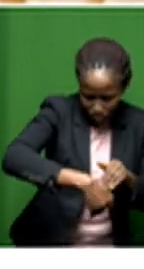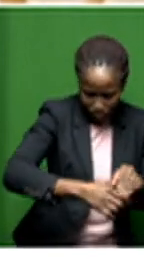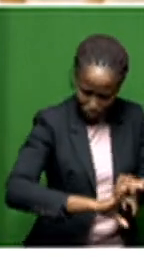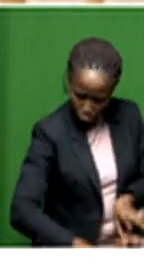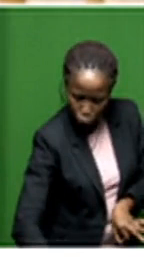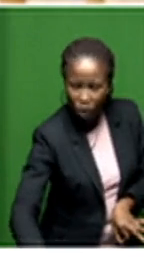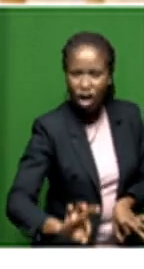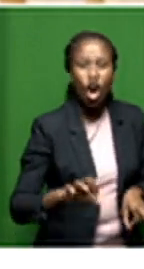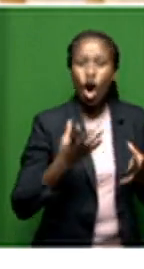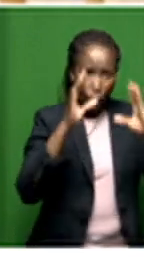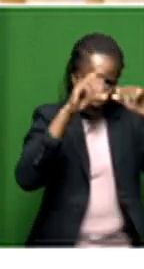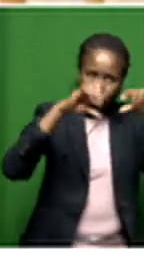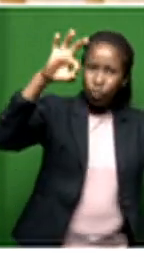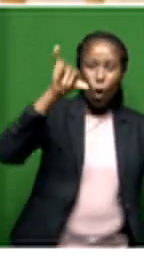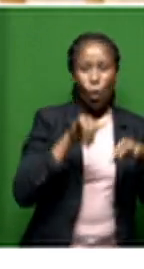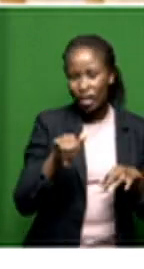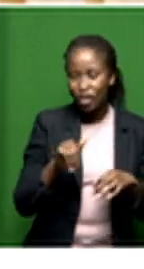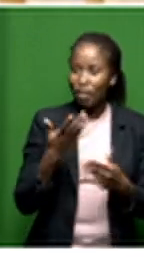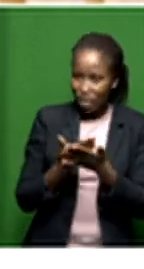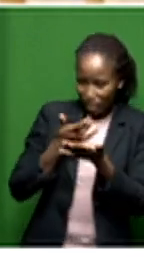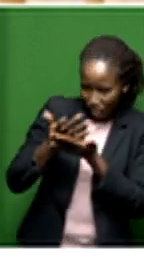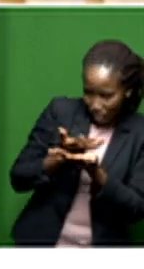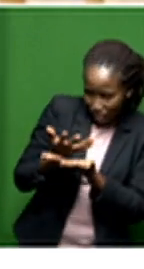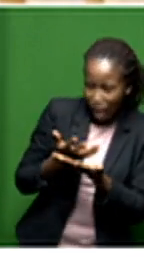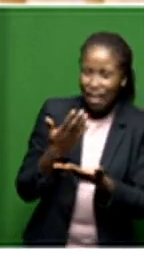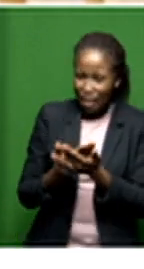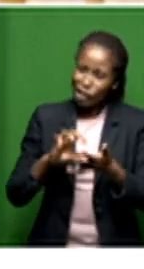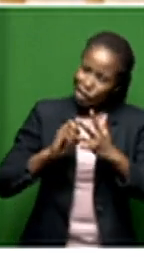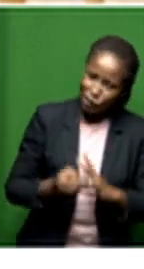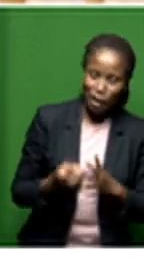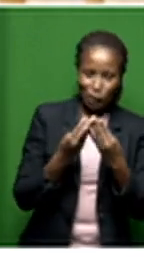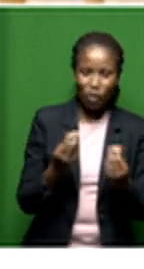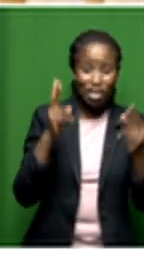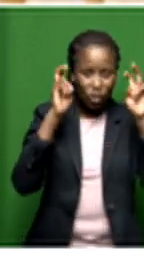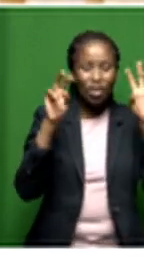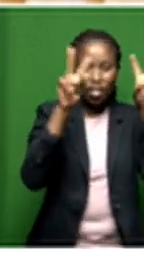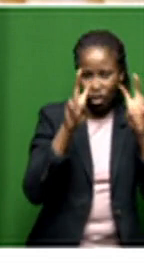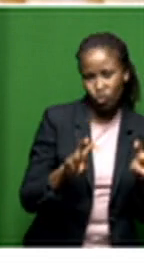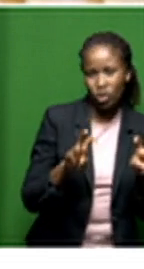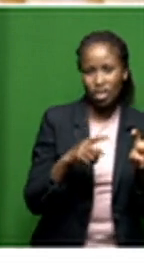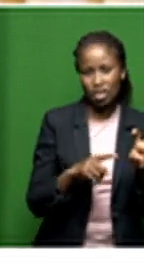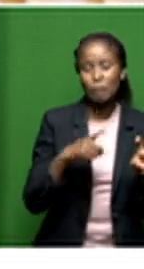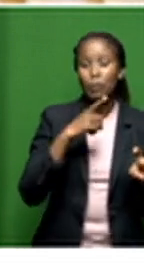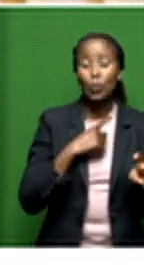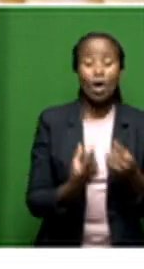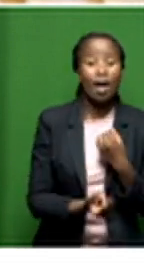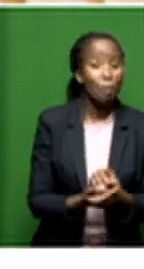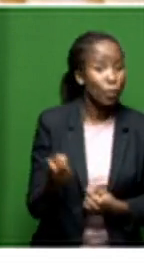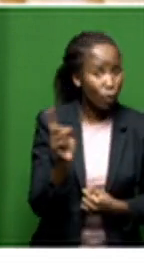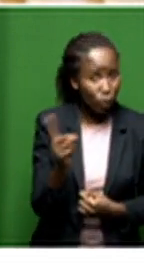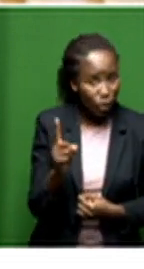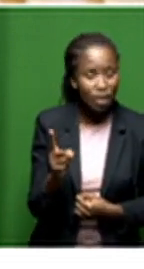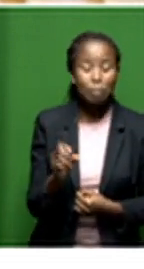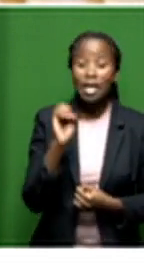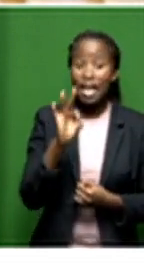overhead? And these are all the attempts that we are doing to make sure, particularly on the electricity side, because what happens is that every loss